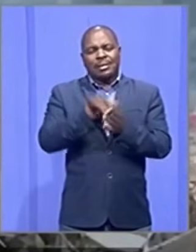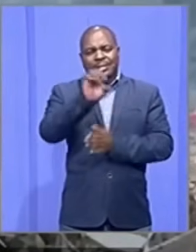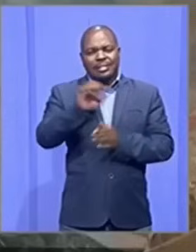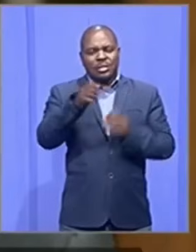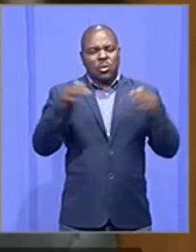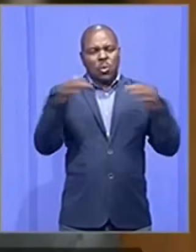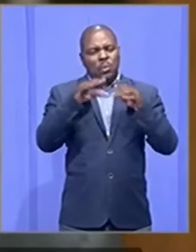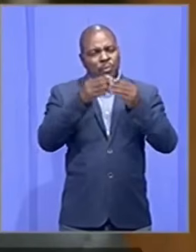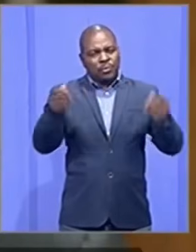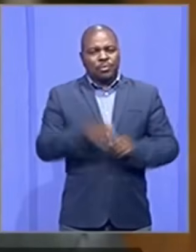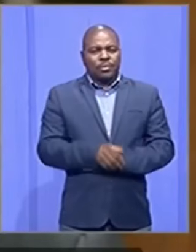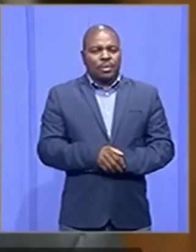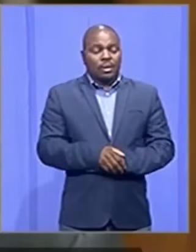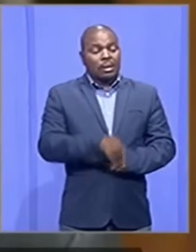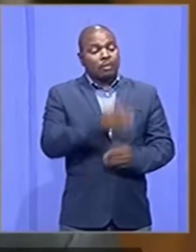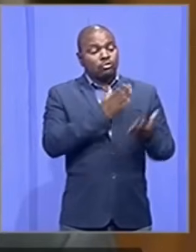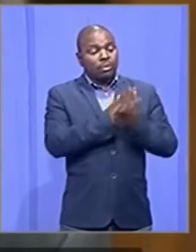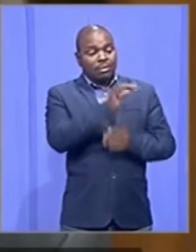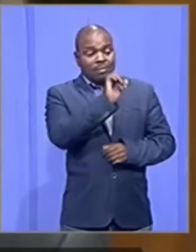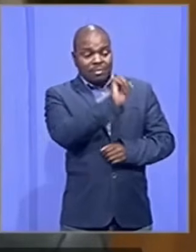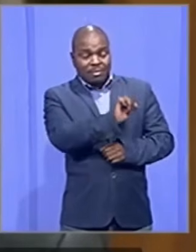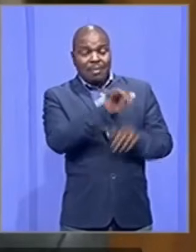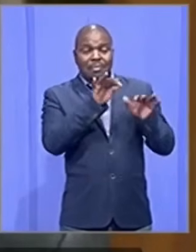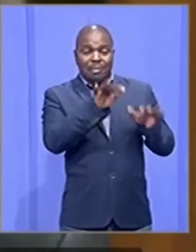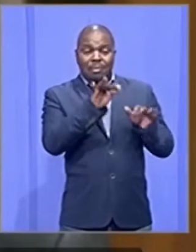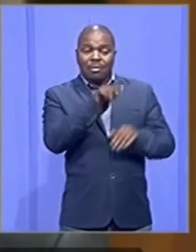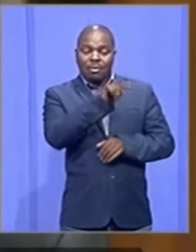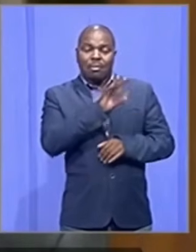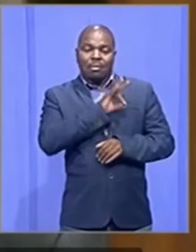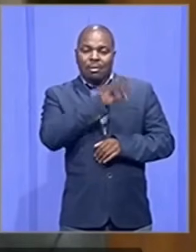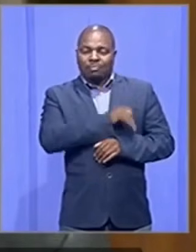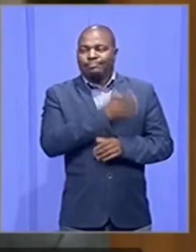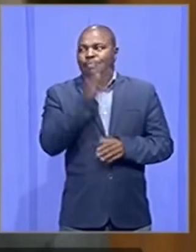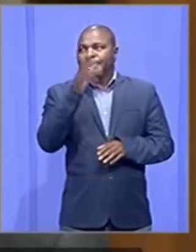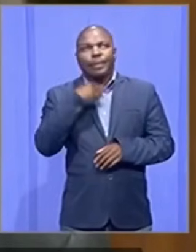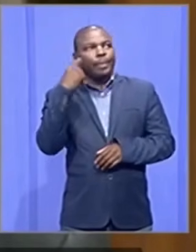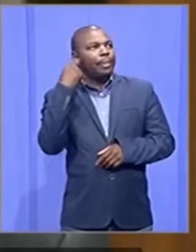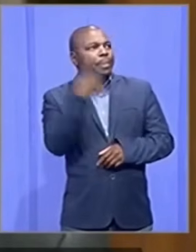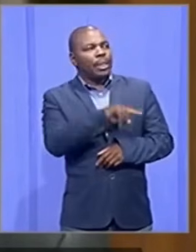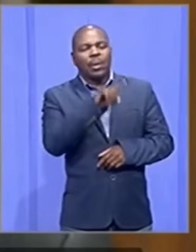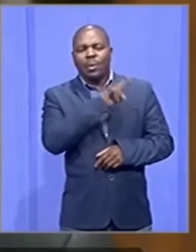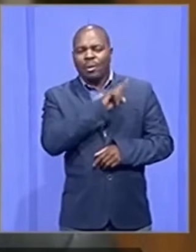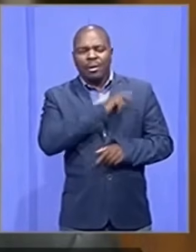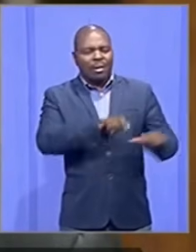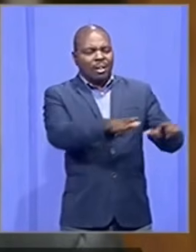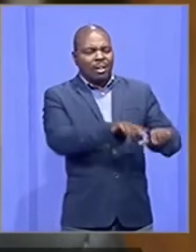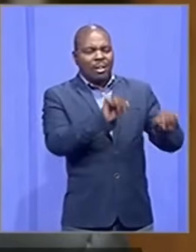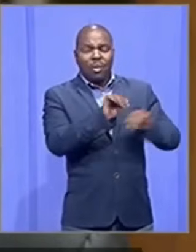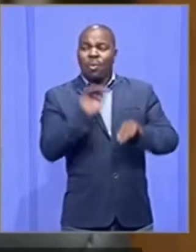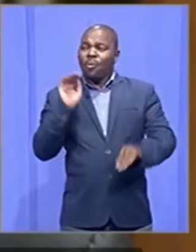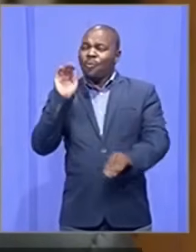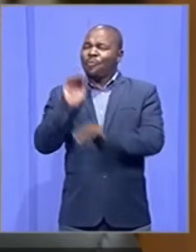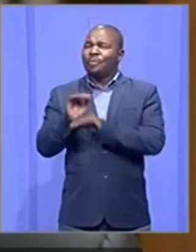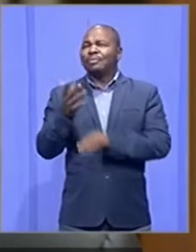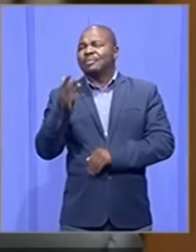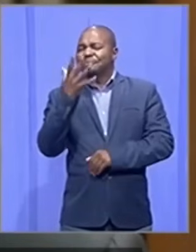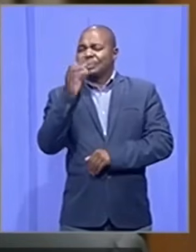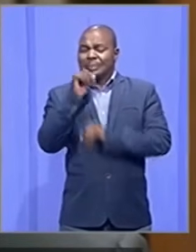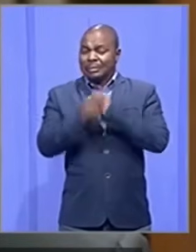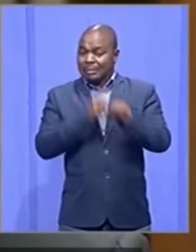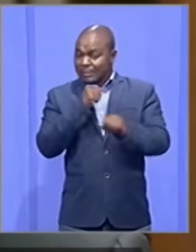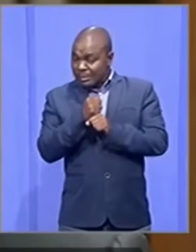rights of Palestinians have been ignored completely. I mean, they've been occupied for more than 50